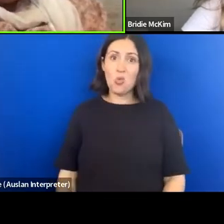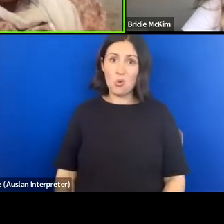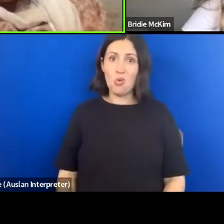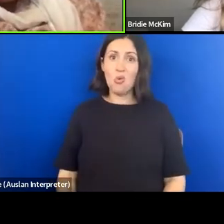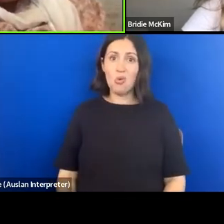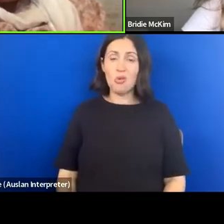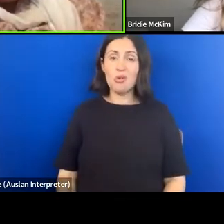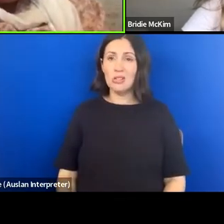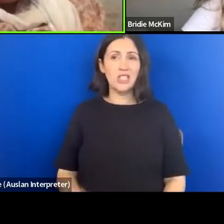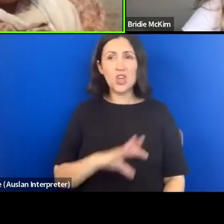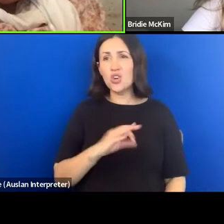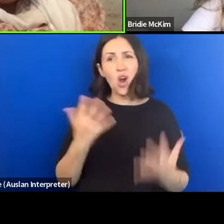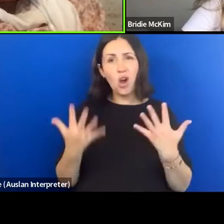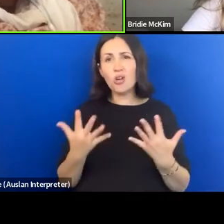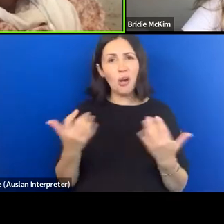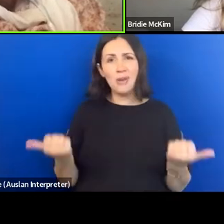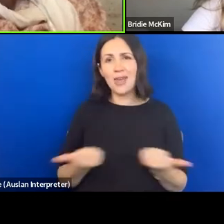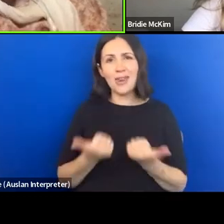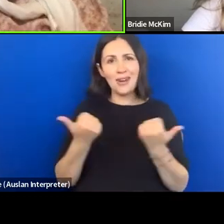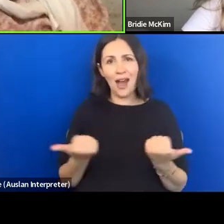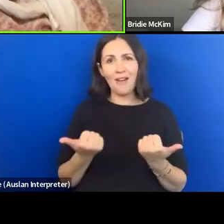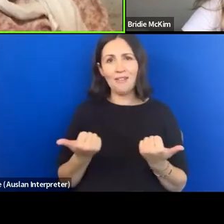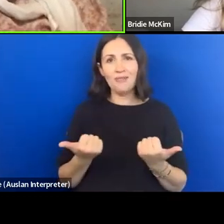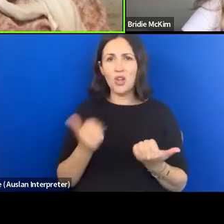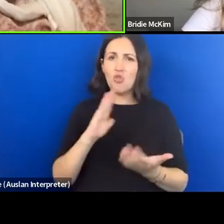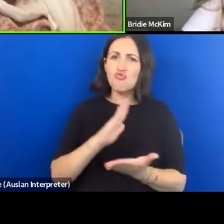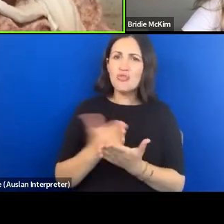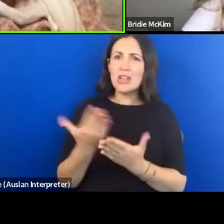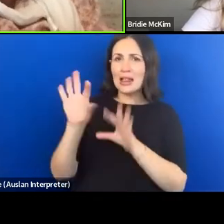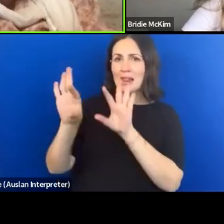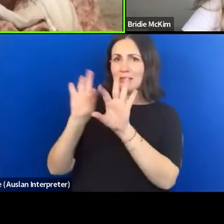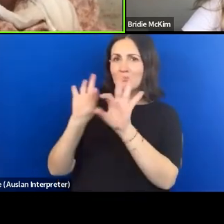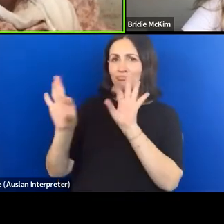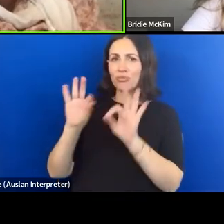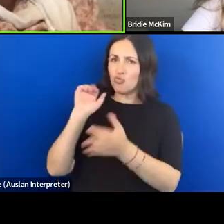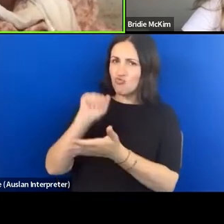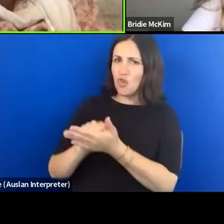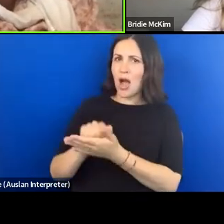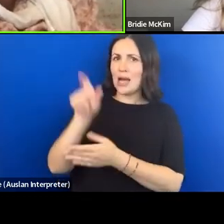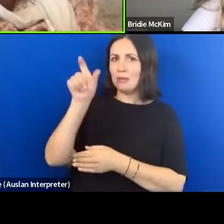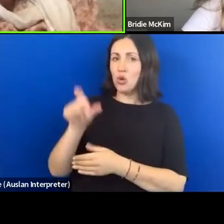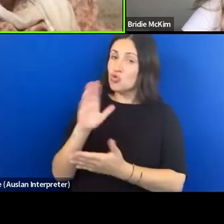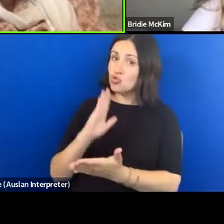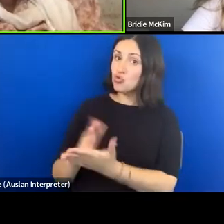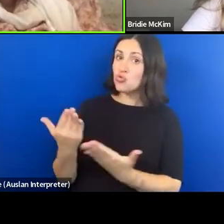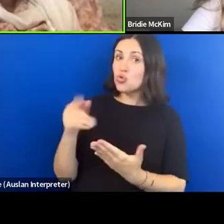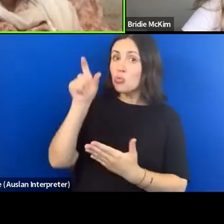more common in the industry and not something that,